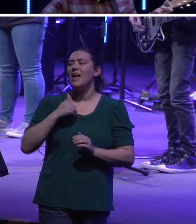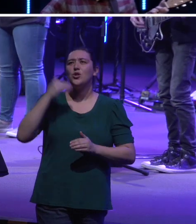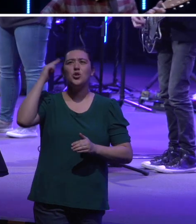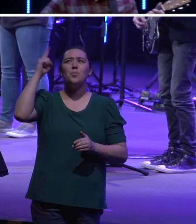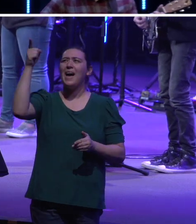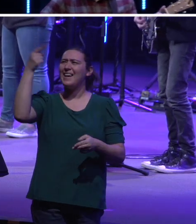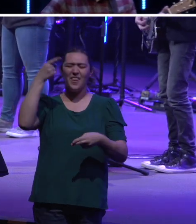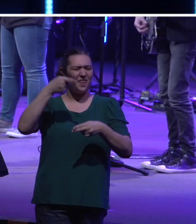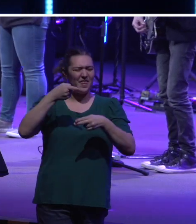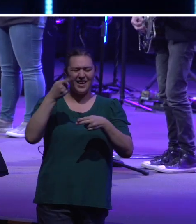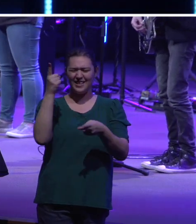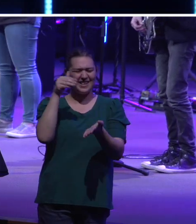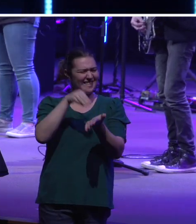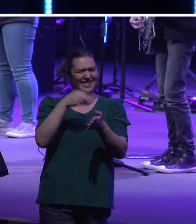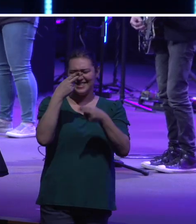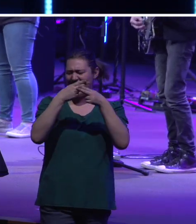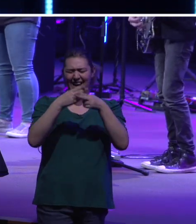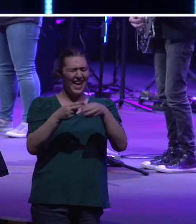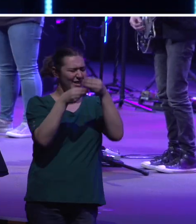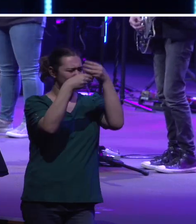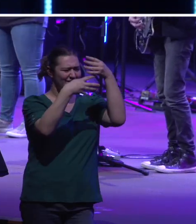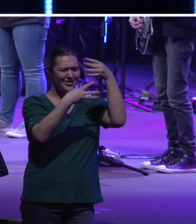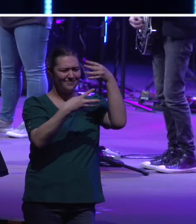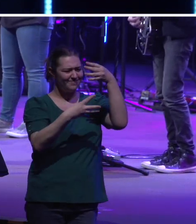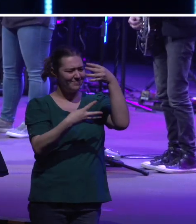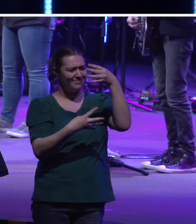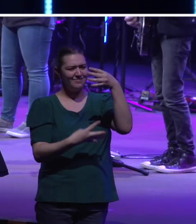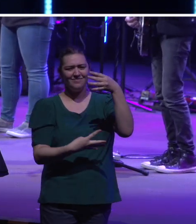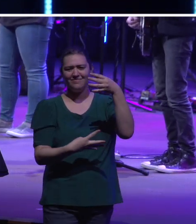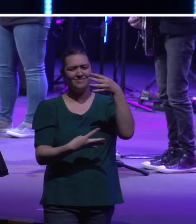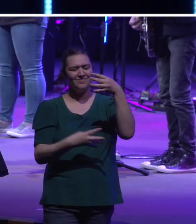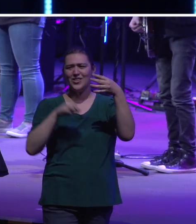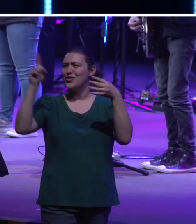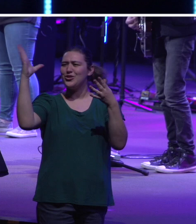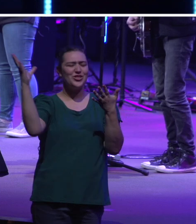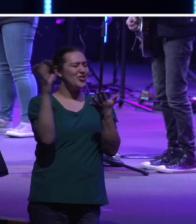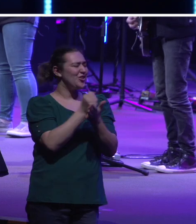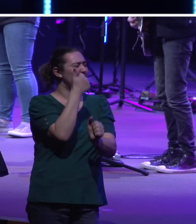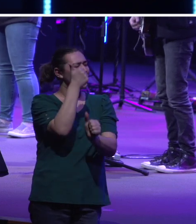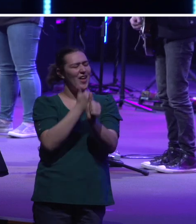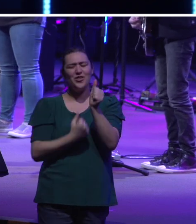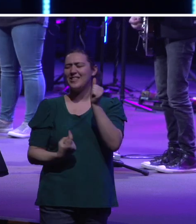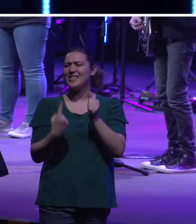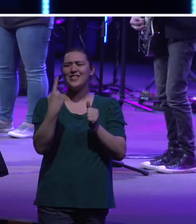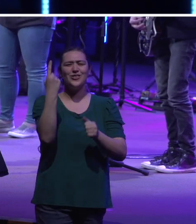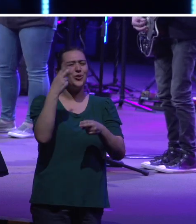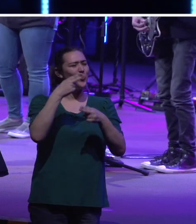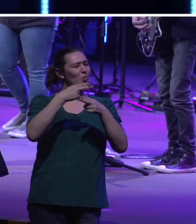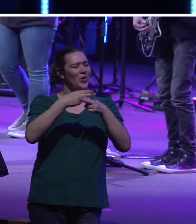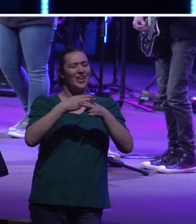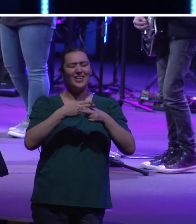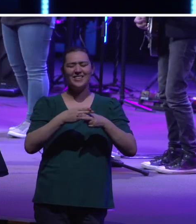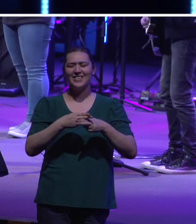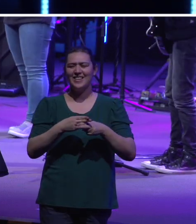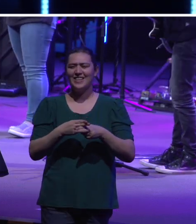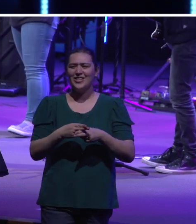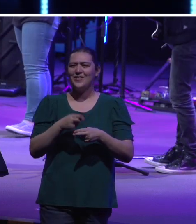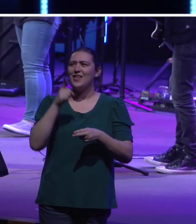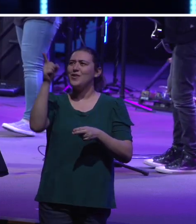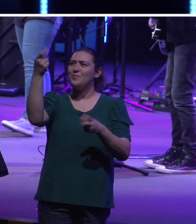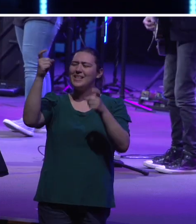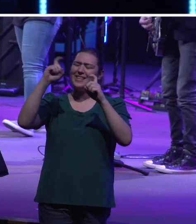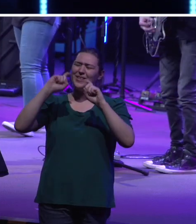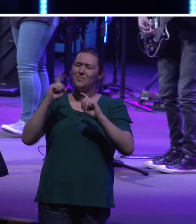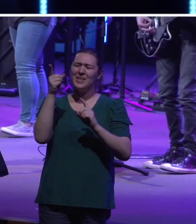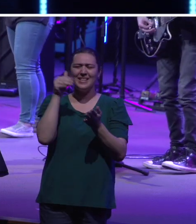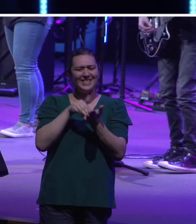I know you by a thousand names, and you deserve every single one. You've given